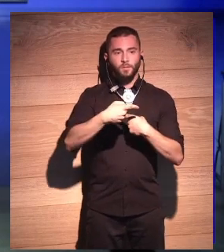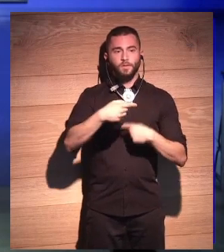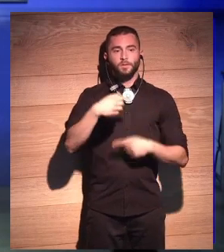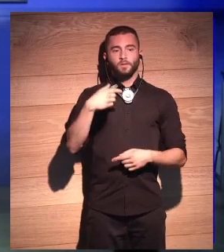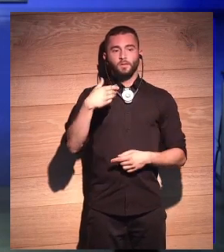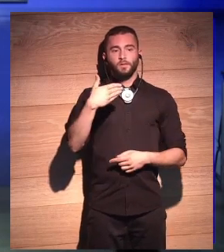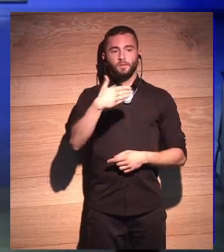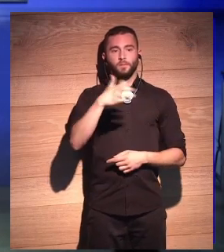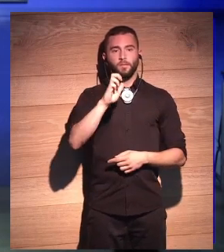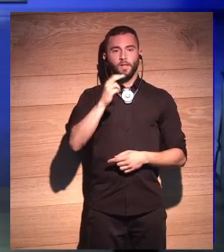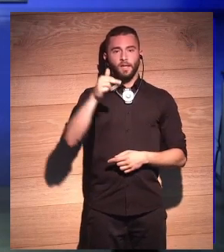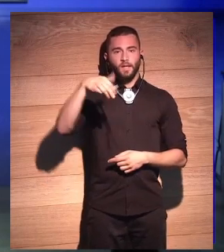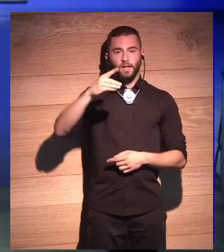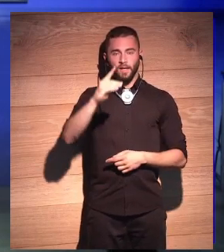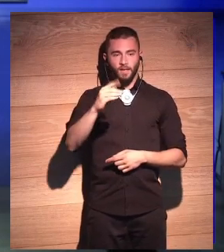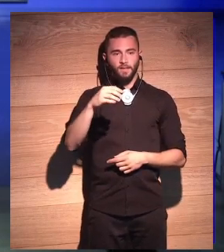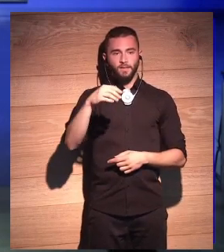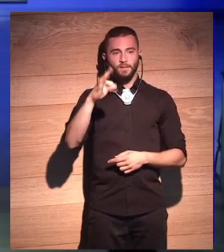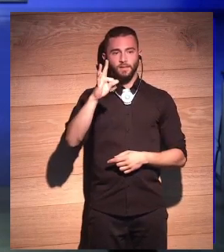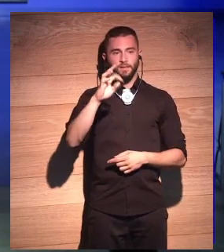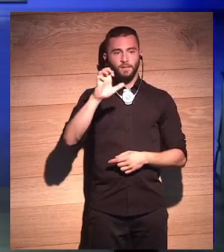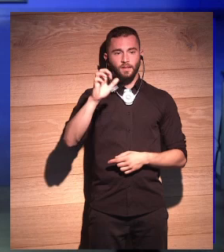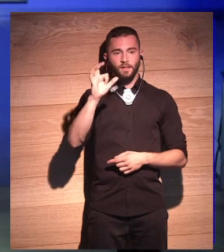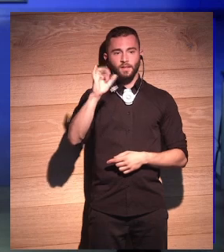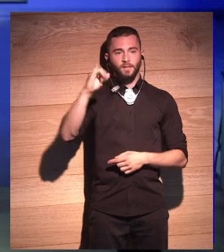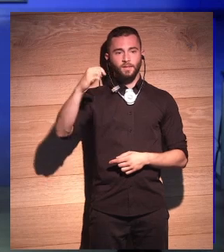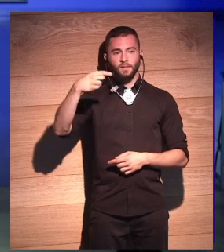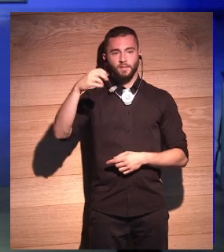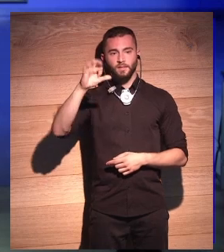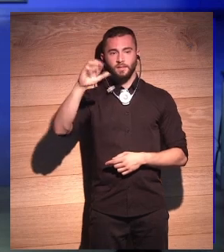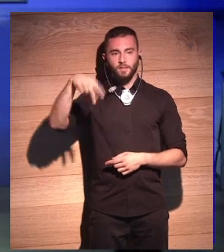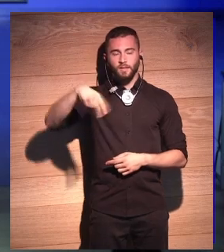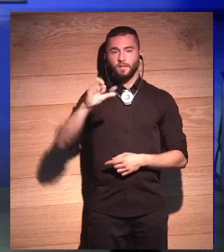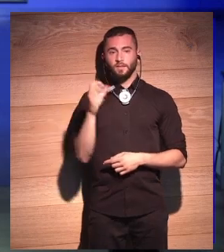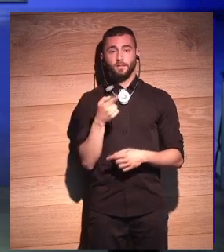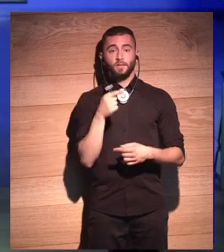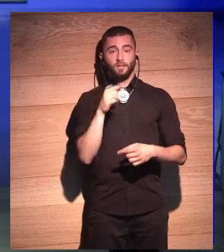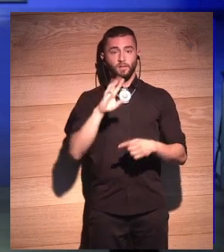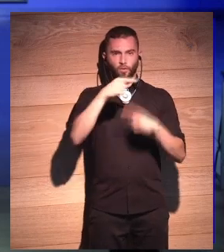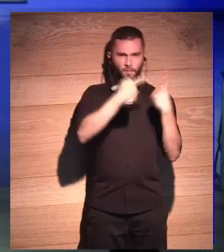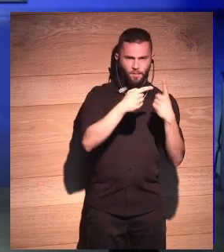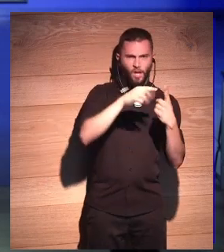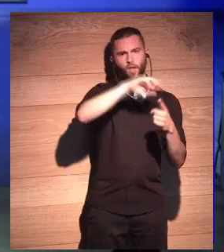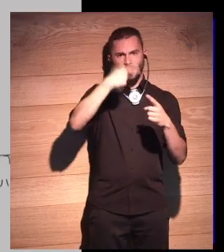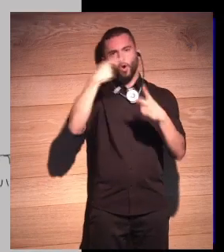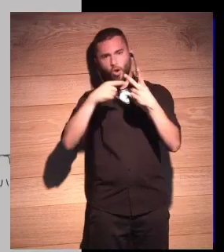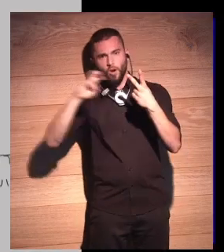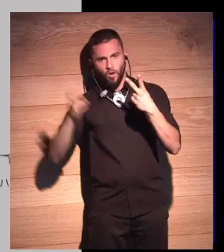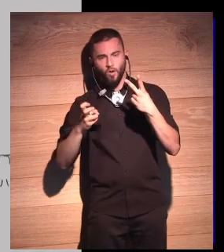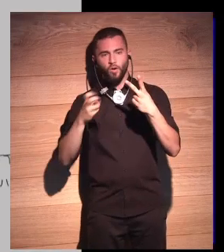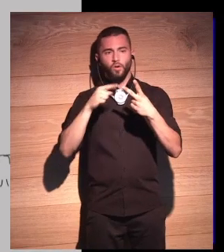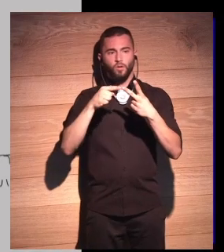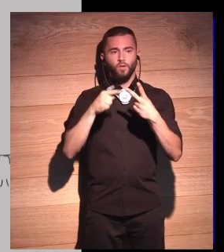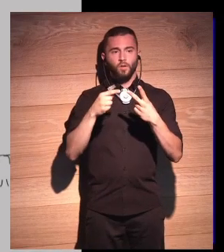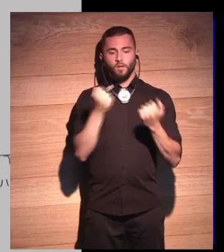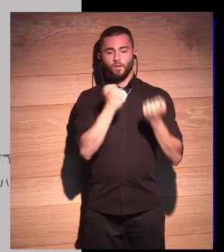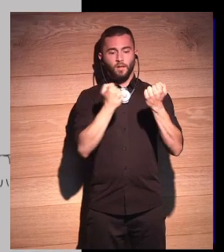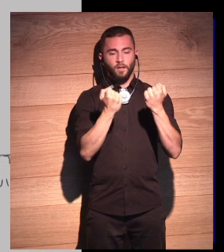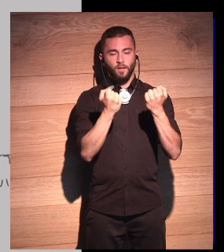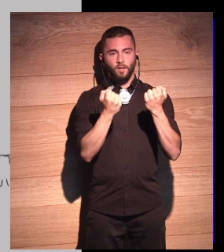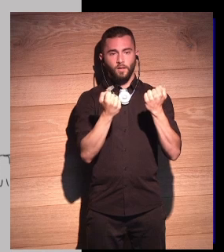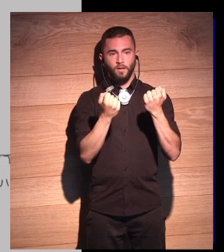first. We put you in the passenger seat of one of the race cars. So you're sort of the co-driver. You're on the radio, you're navigating, you're helping